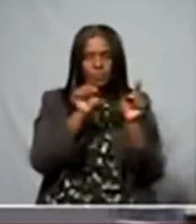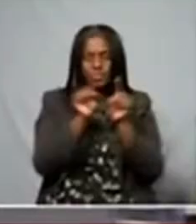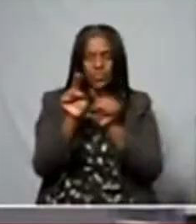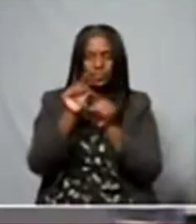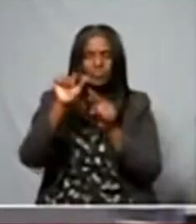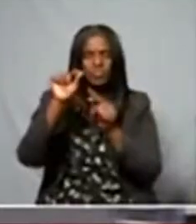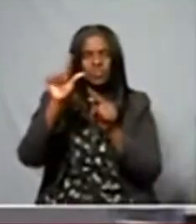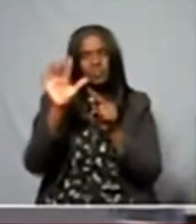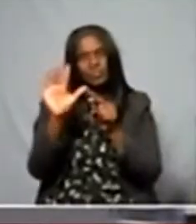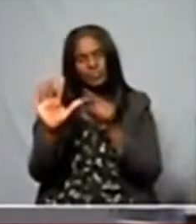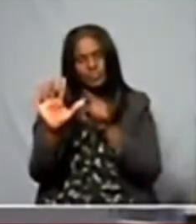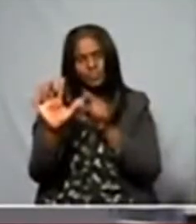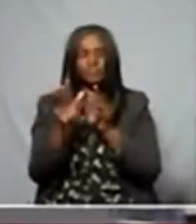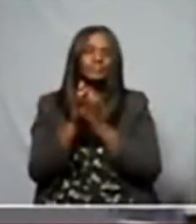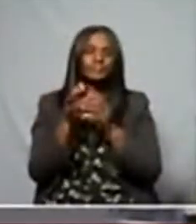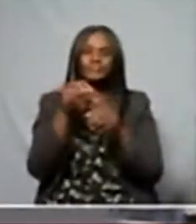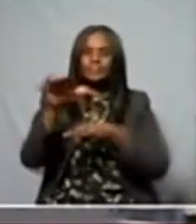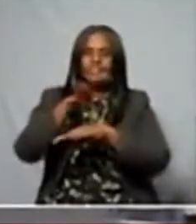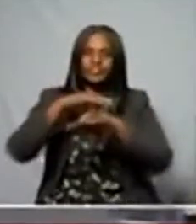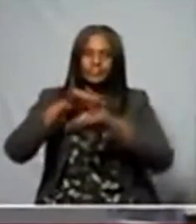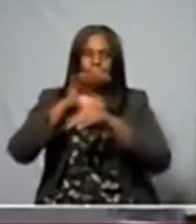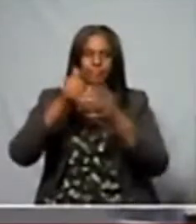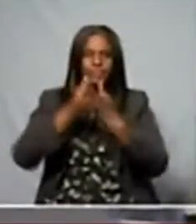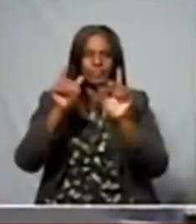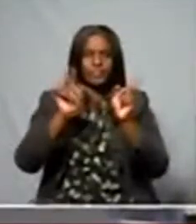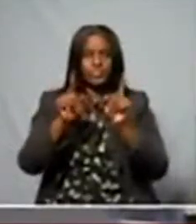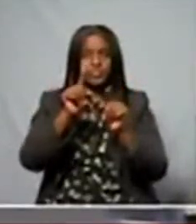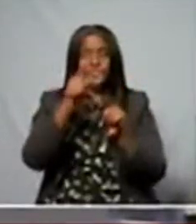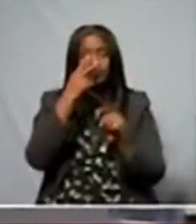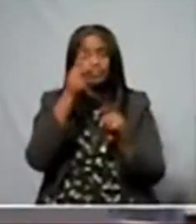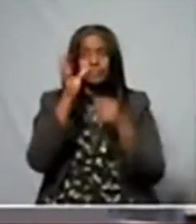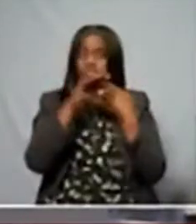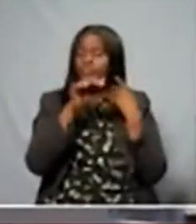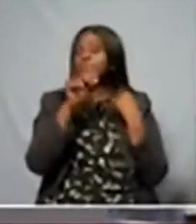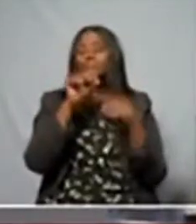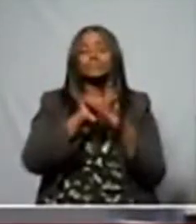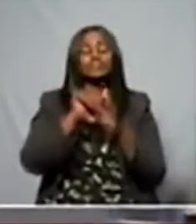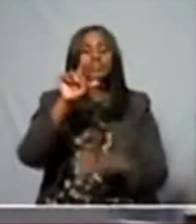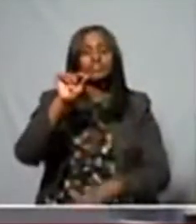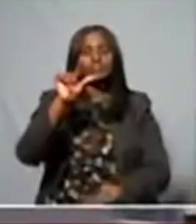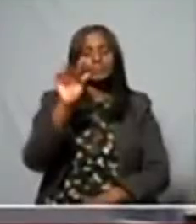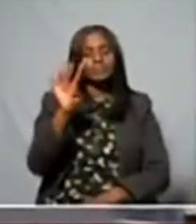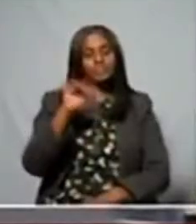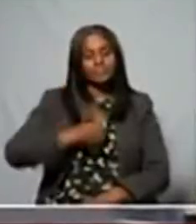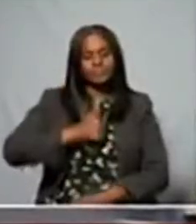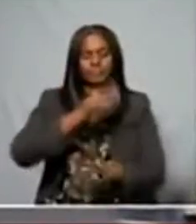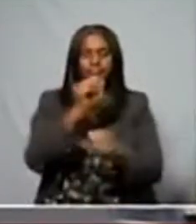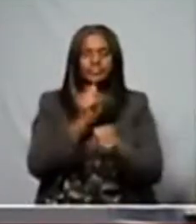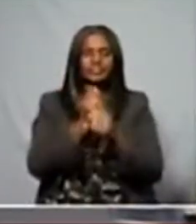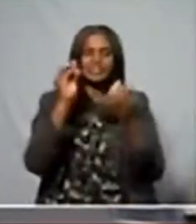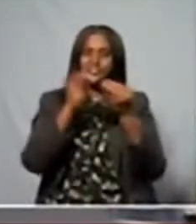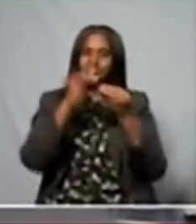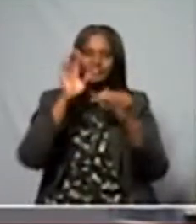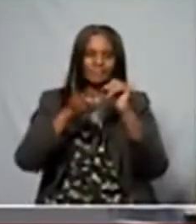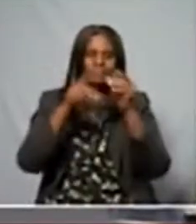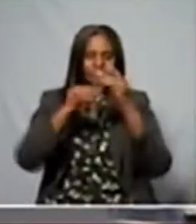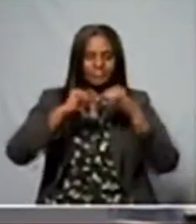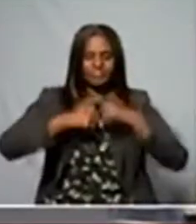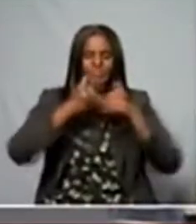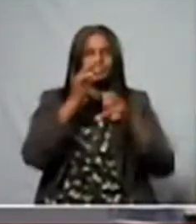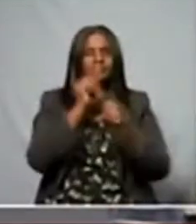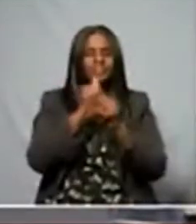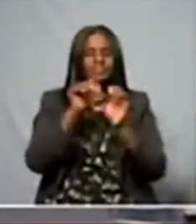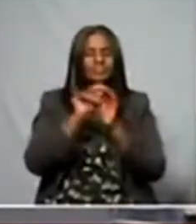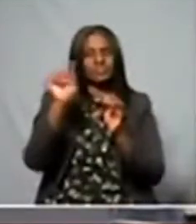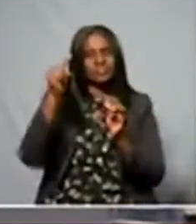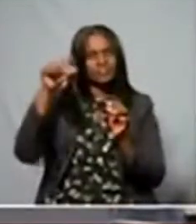2025. Overall, where you see that in 2024 we received more than what we received in the first